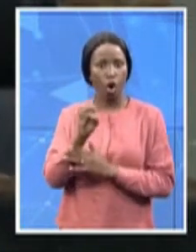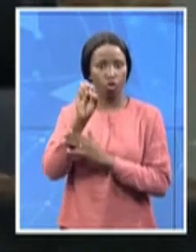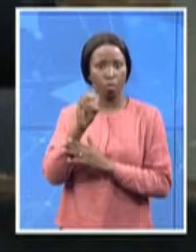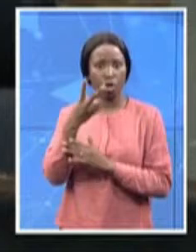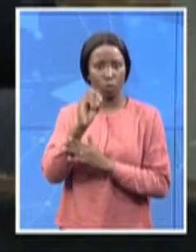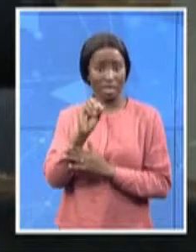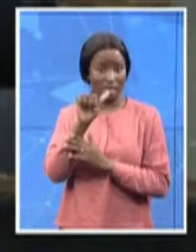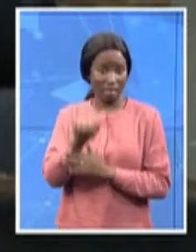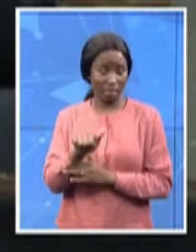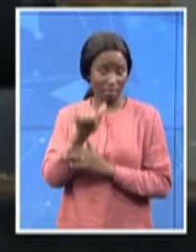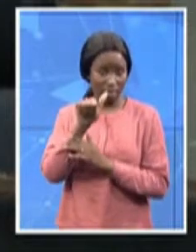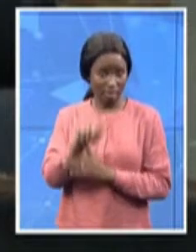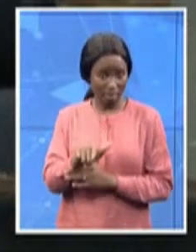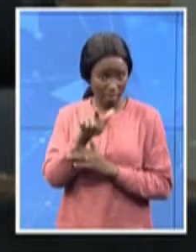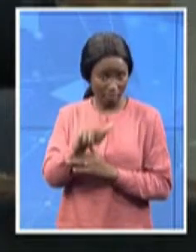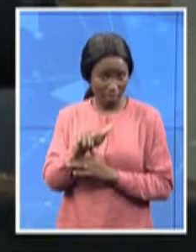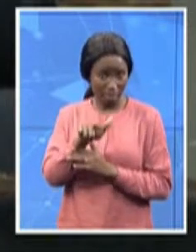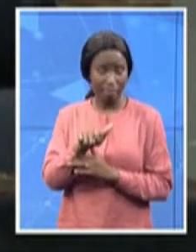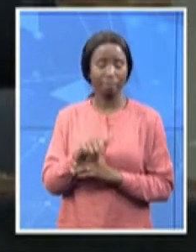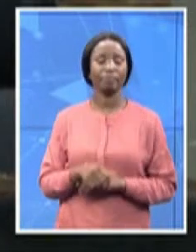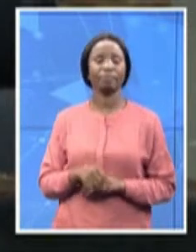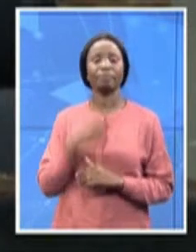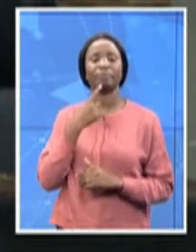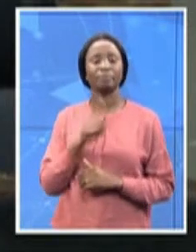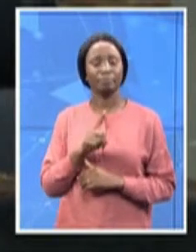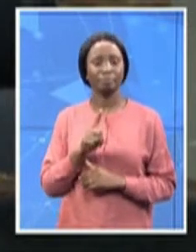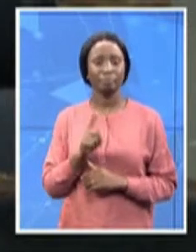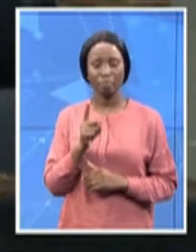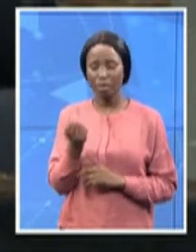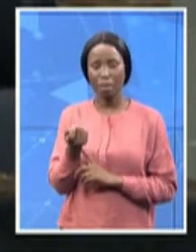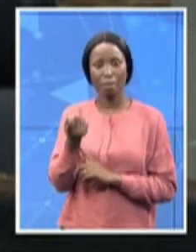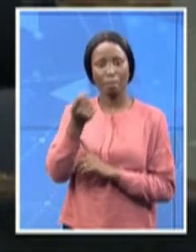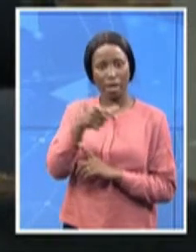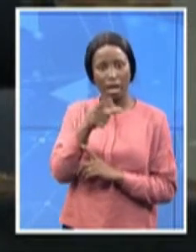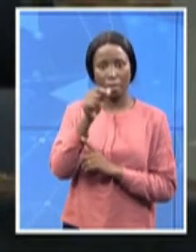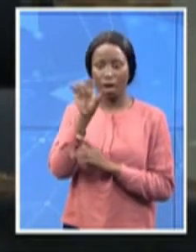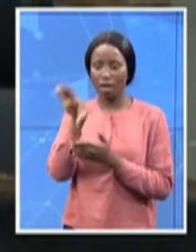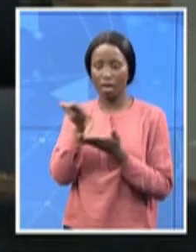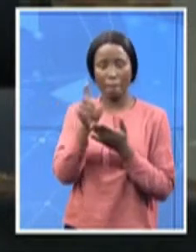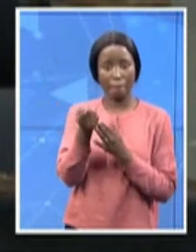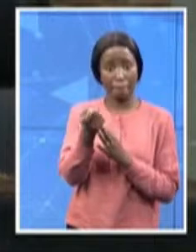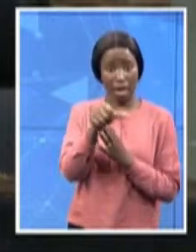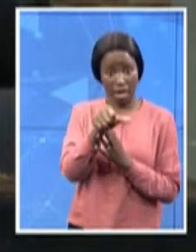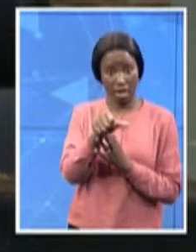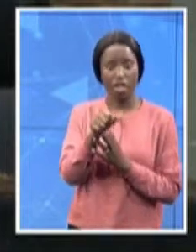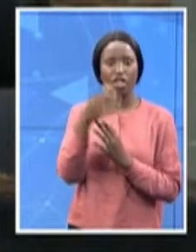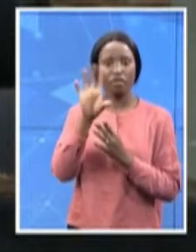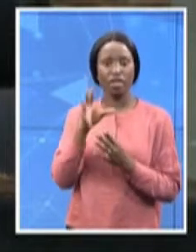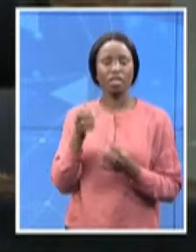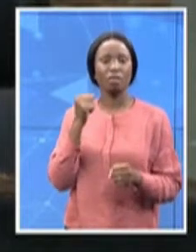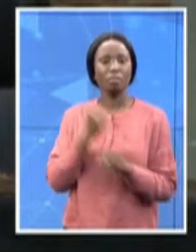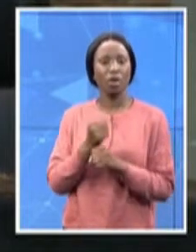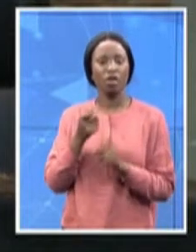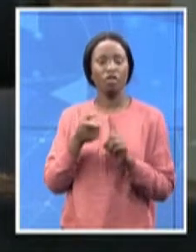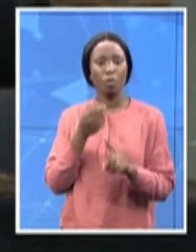payment was made to Mr. Andile Ramaphosa, the President's son.